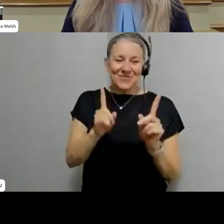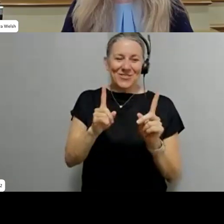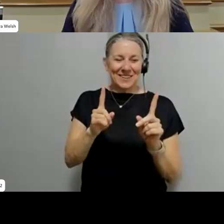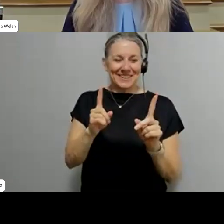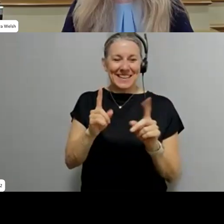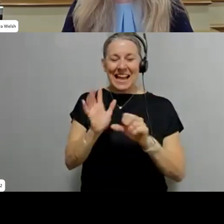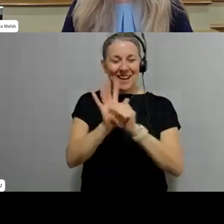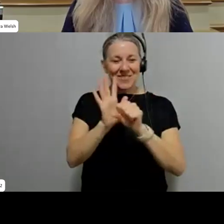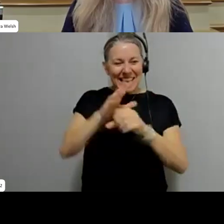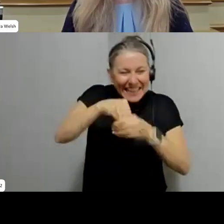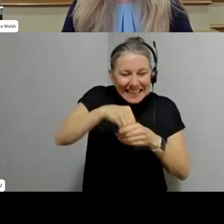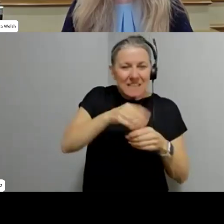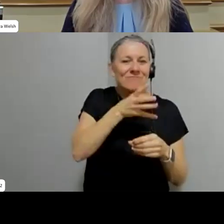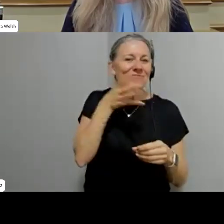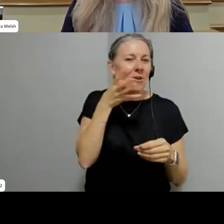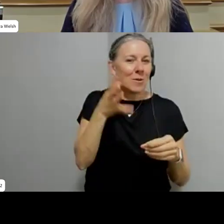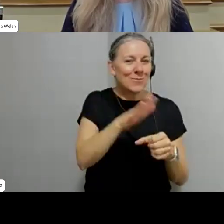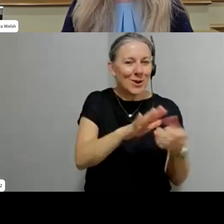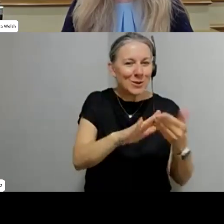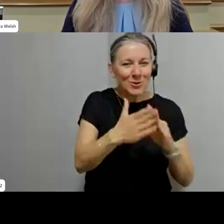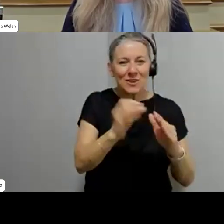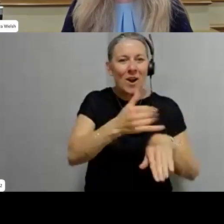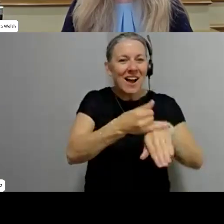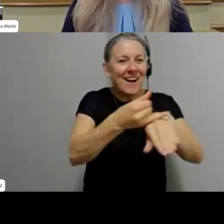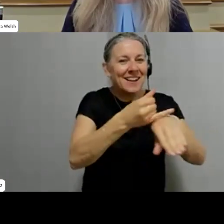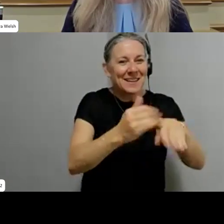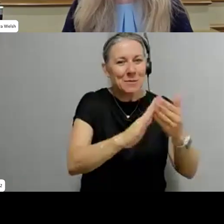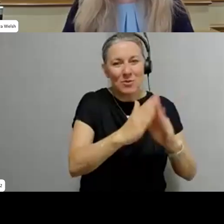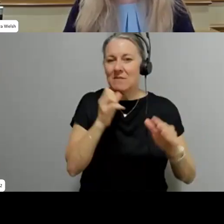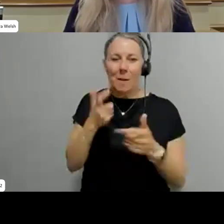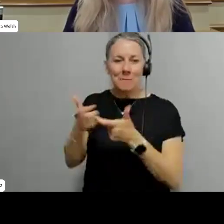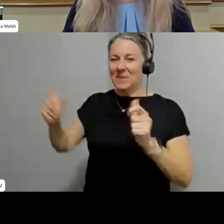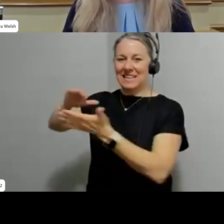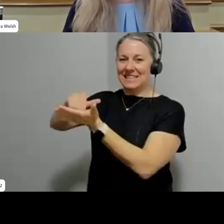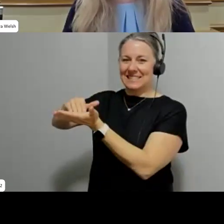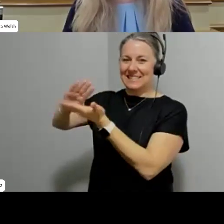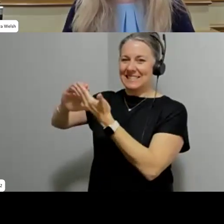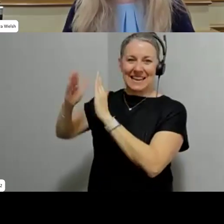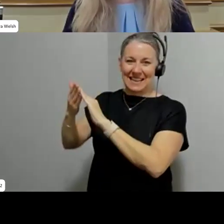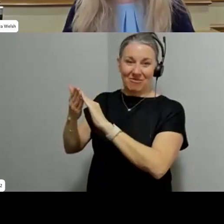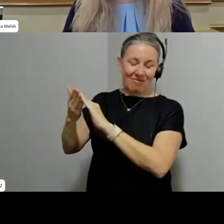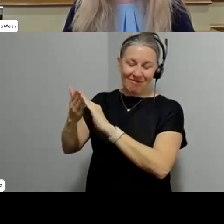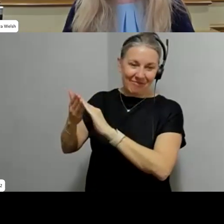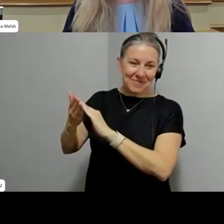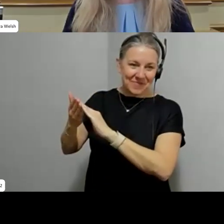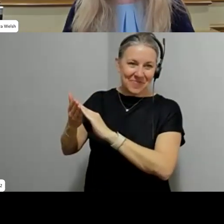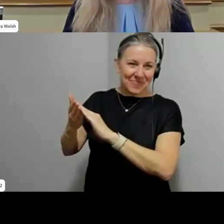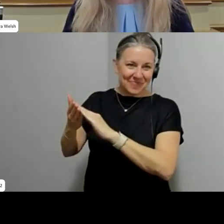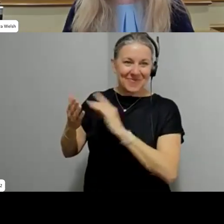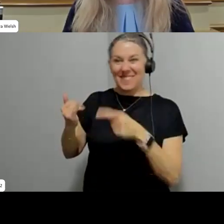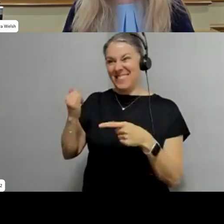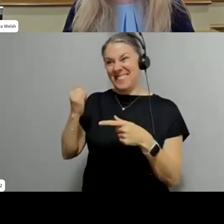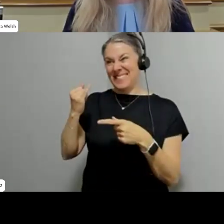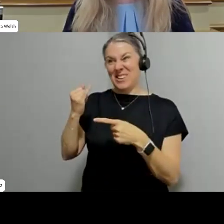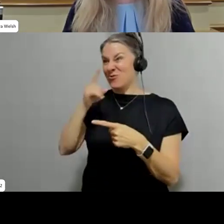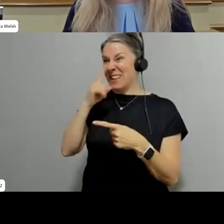rural community outside of a major center. And that major center is only a couple thousand people than if it is in your downtown